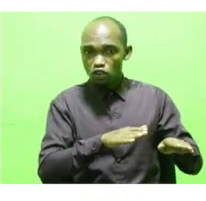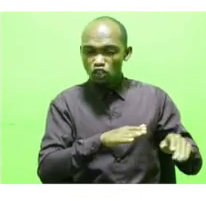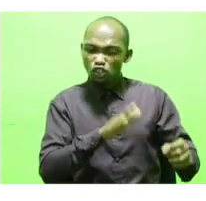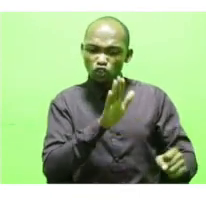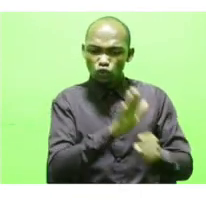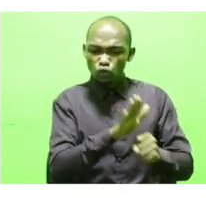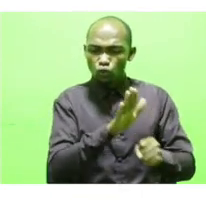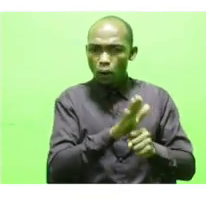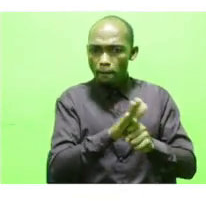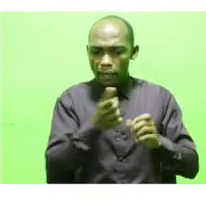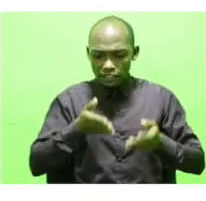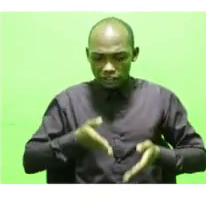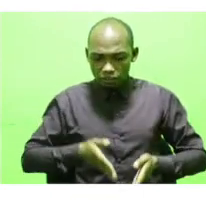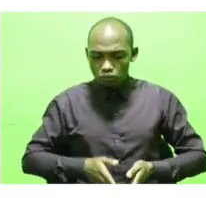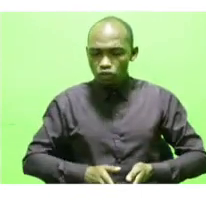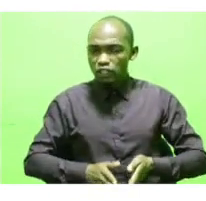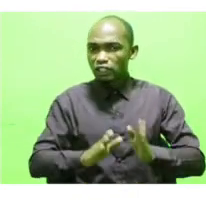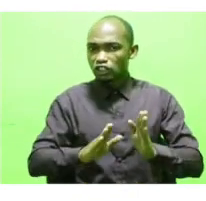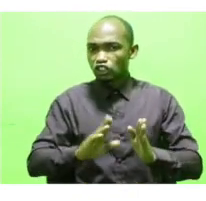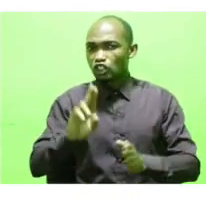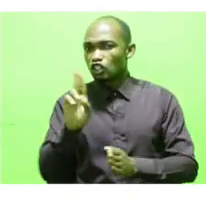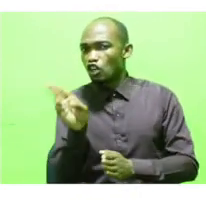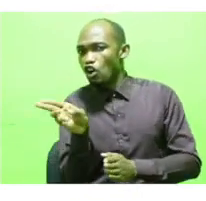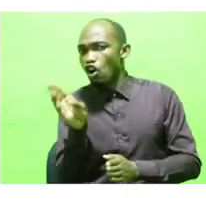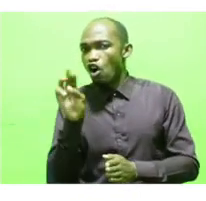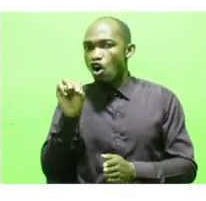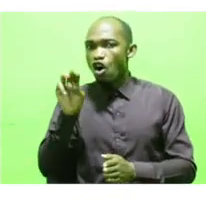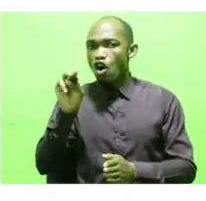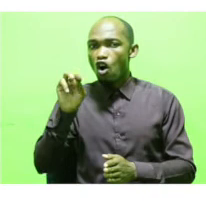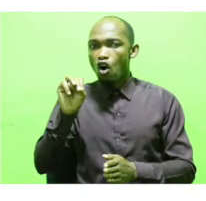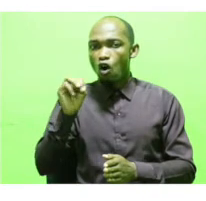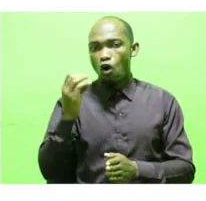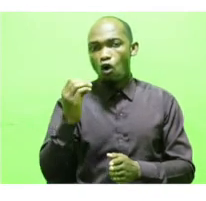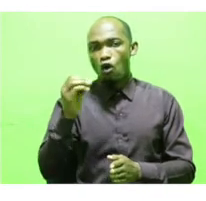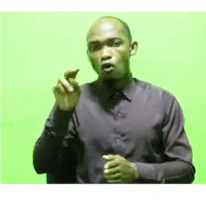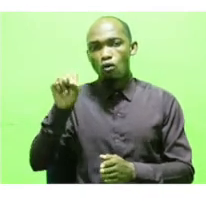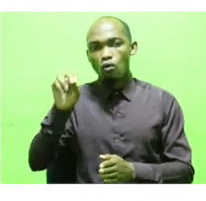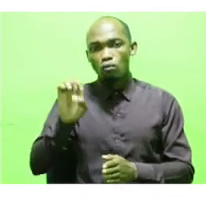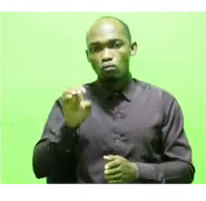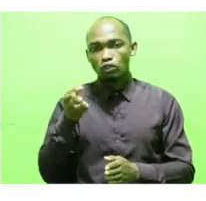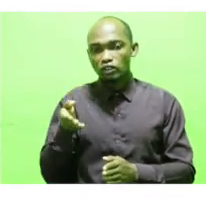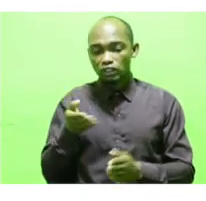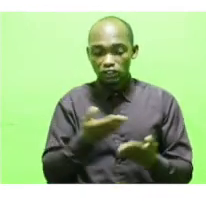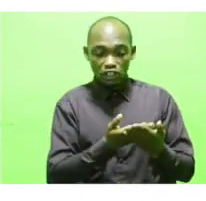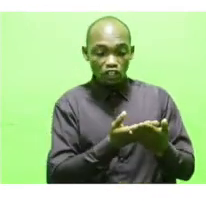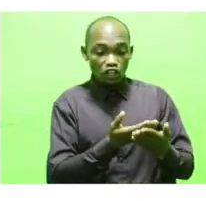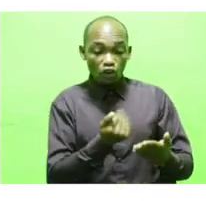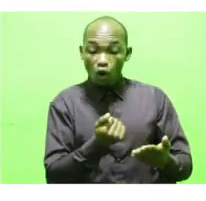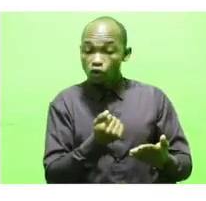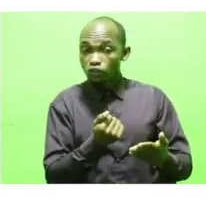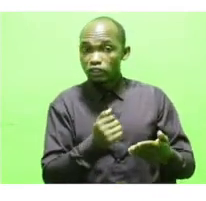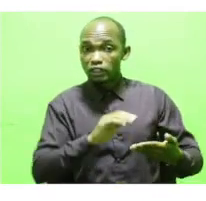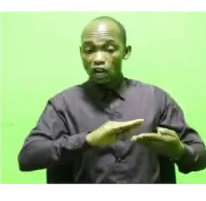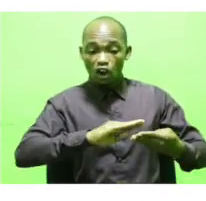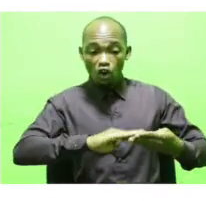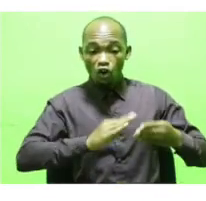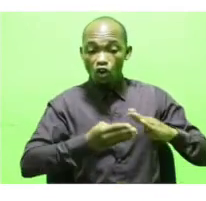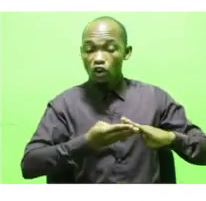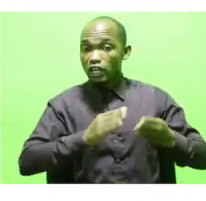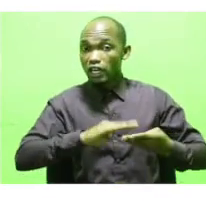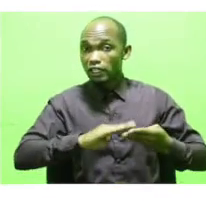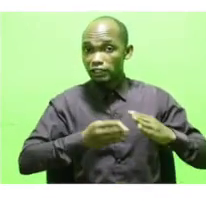too much production of growth hormones can cause gigantism, whereby the person or the